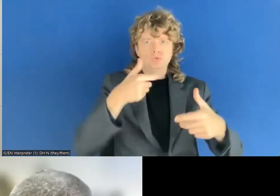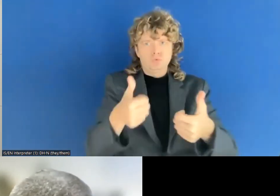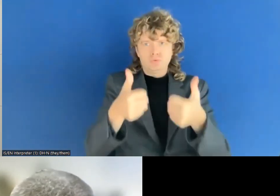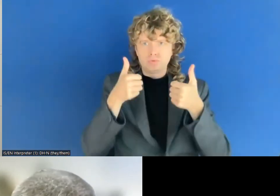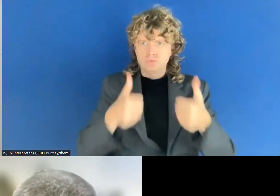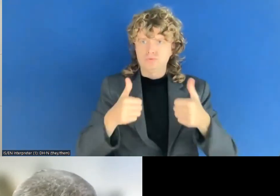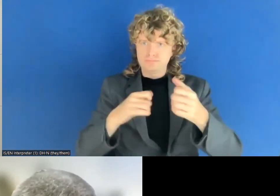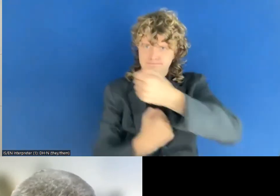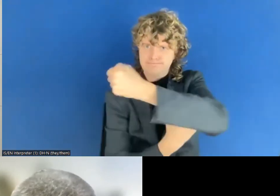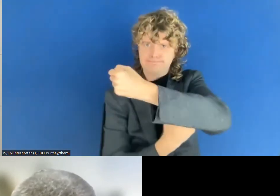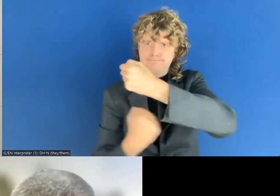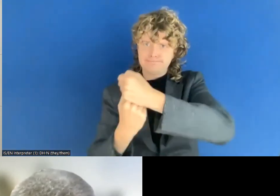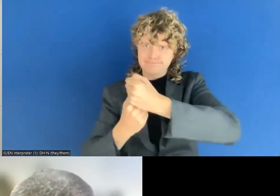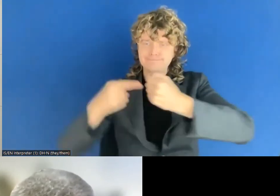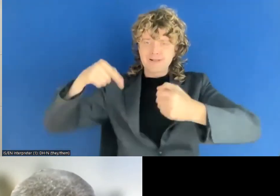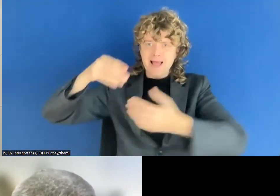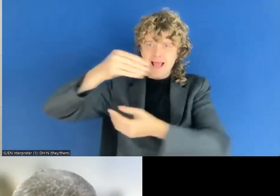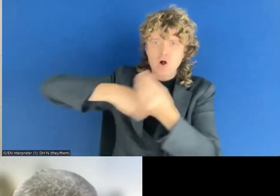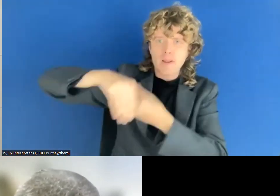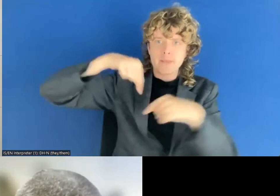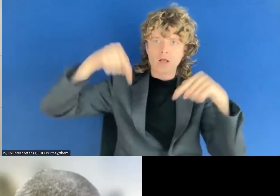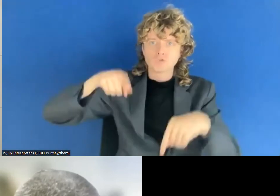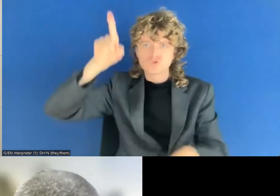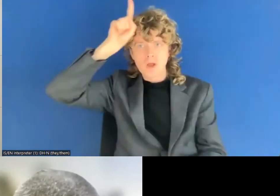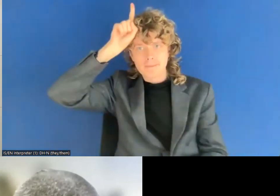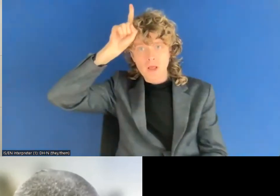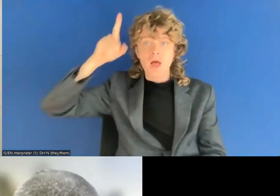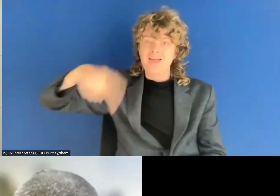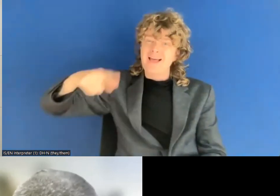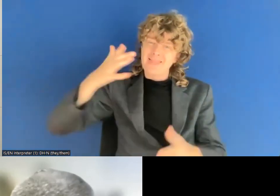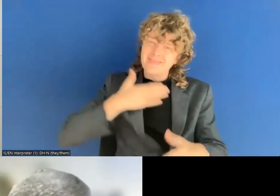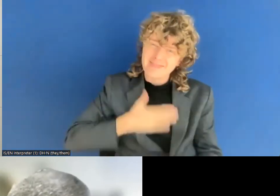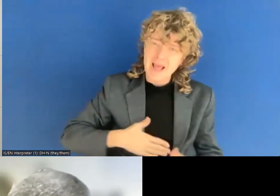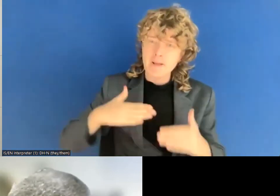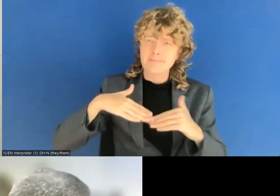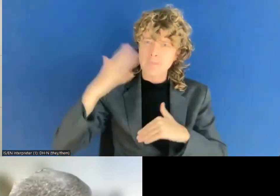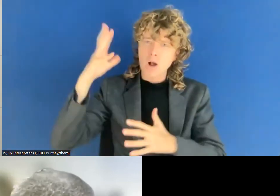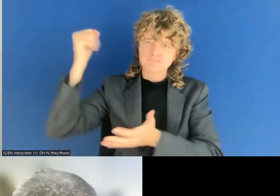I probably expect the same developments in other countries.